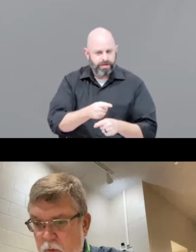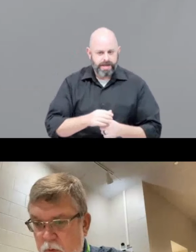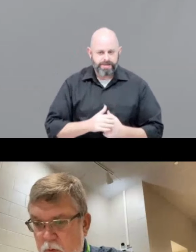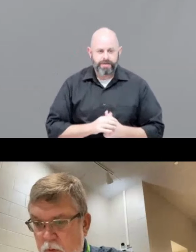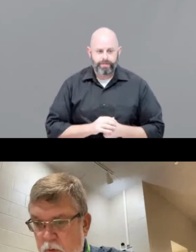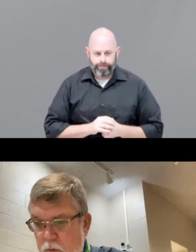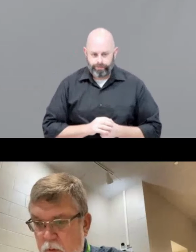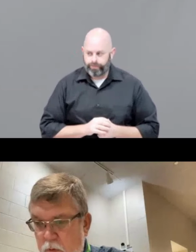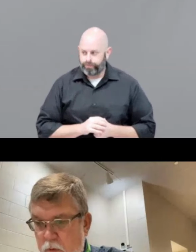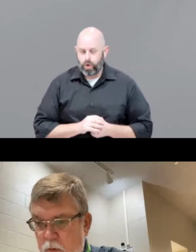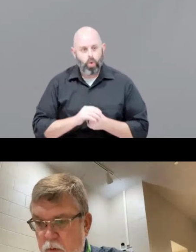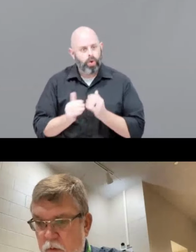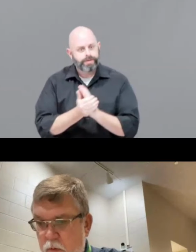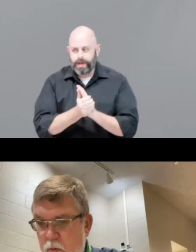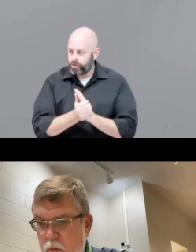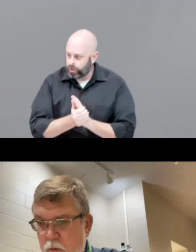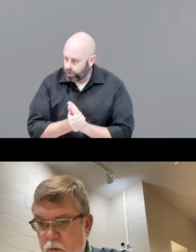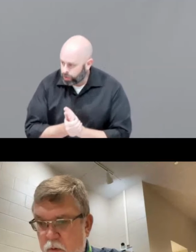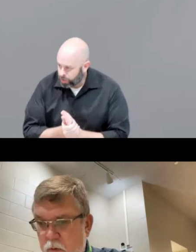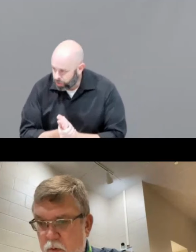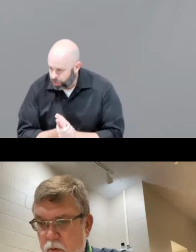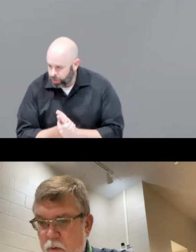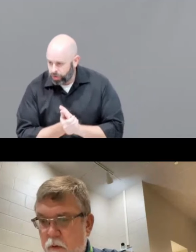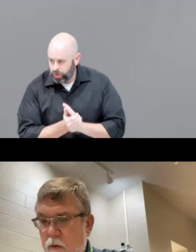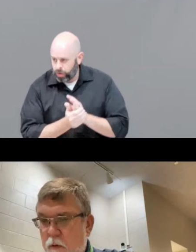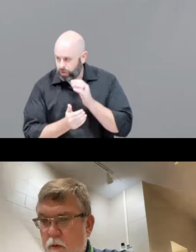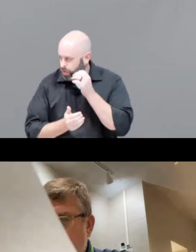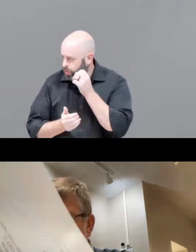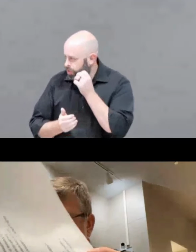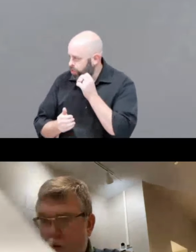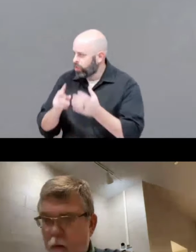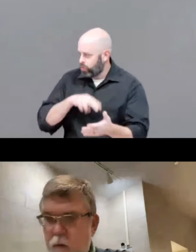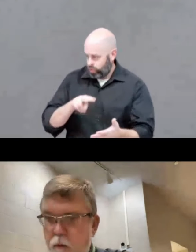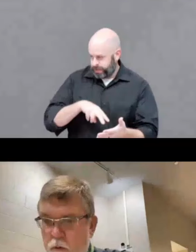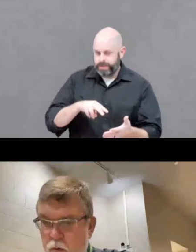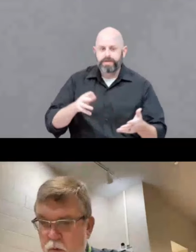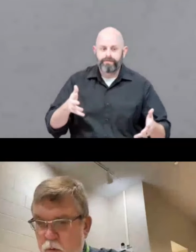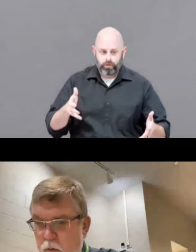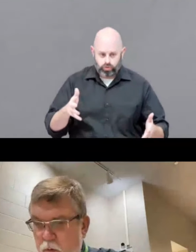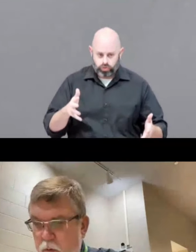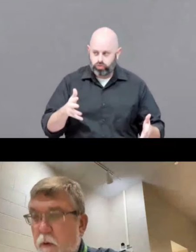Yes. Well, they're attached. Pardon? I reviewed the minutes. Okay.